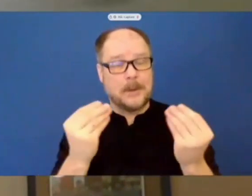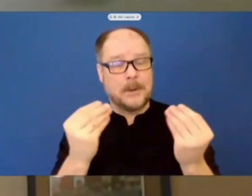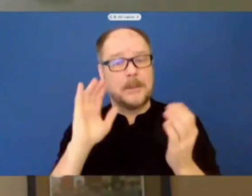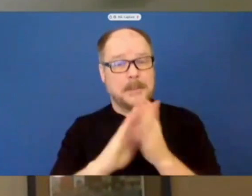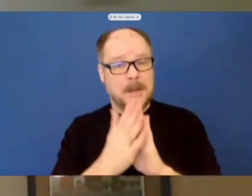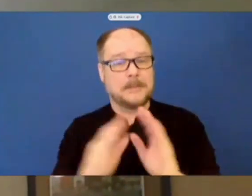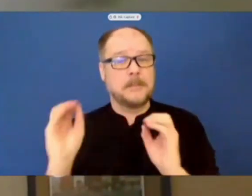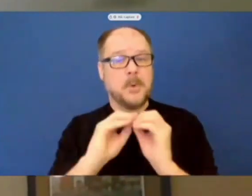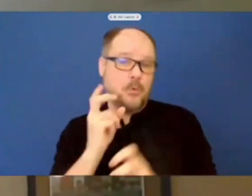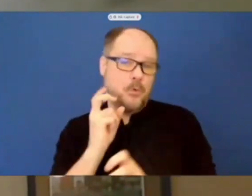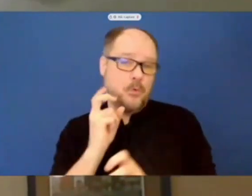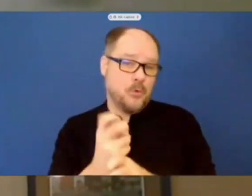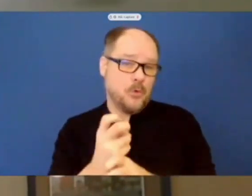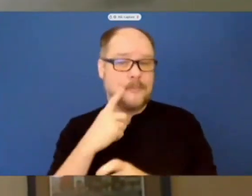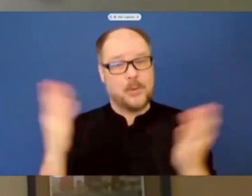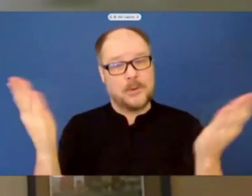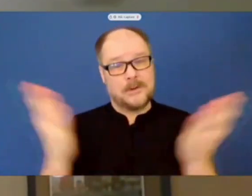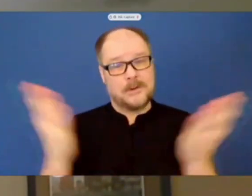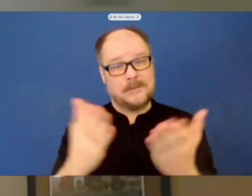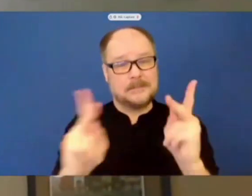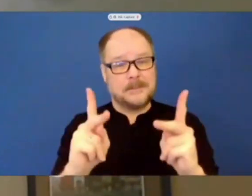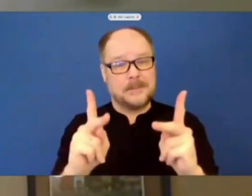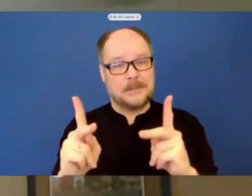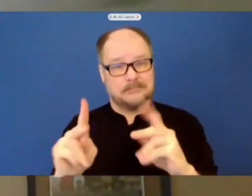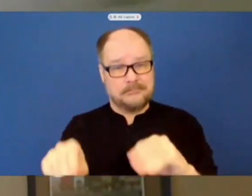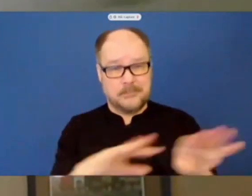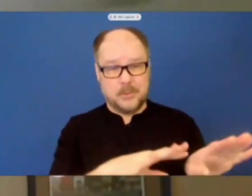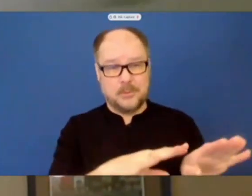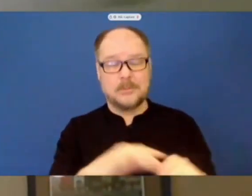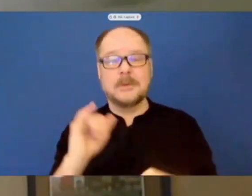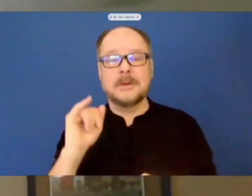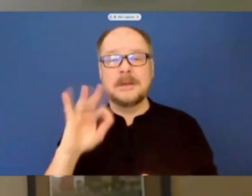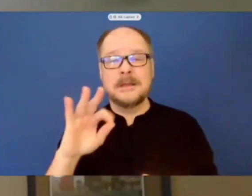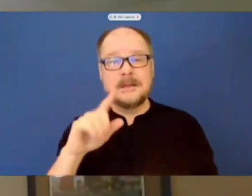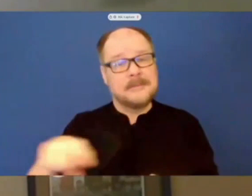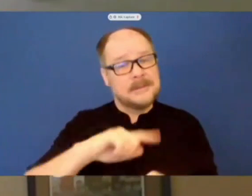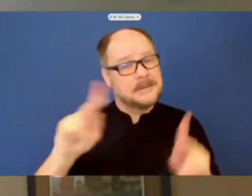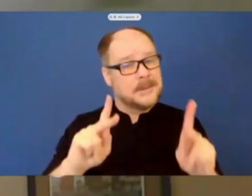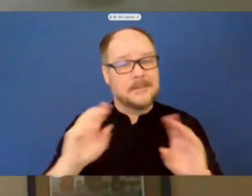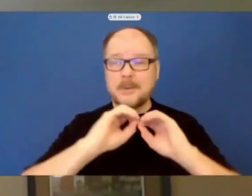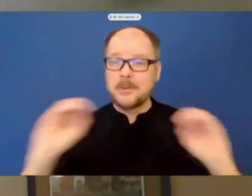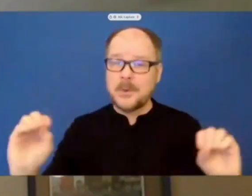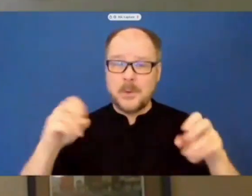And so if these folks don't have opportunities